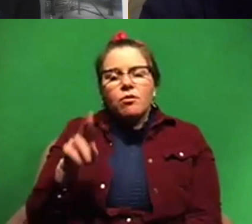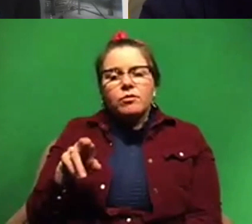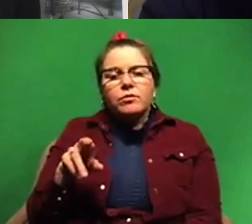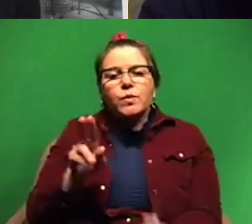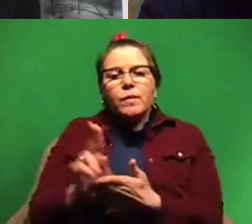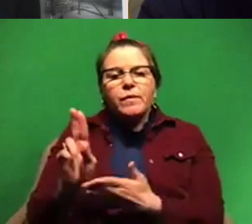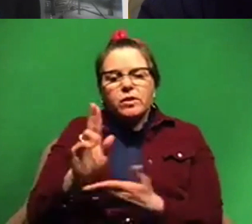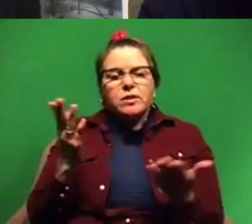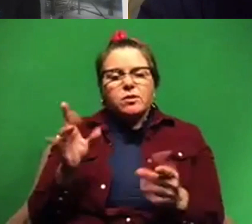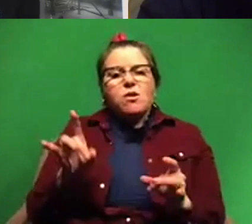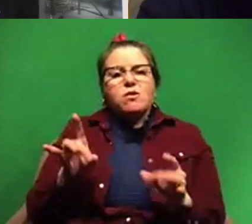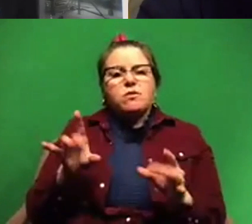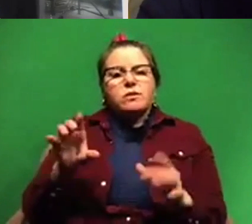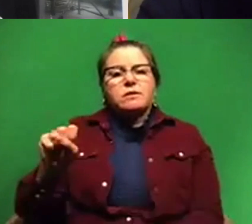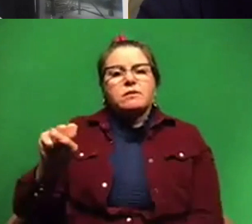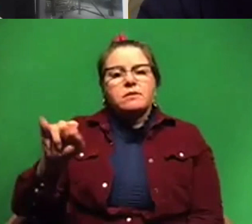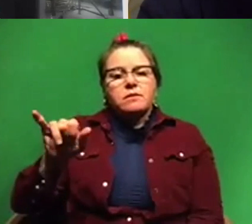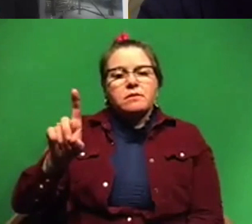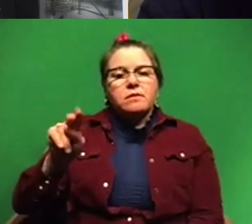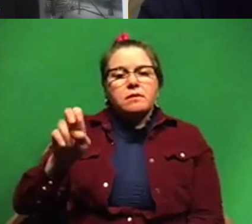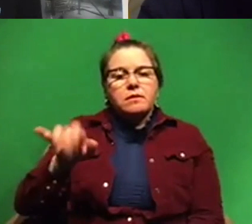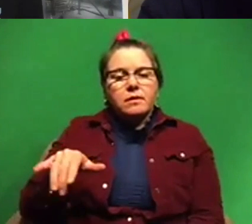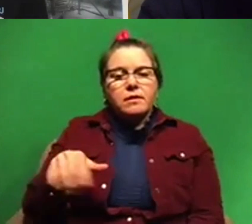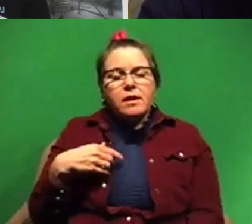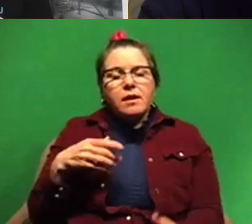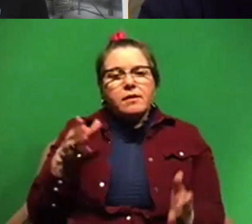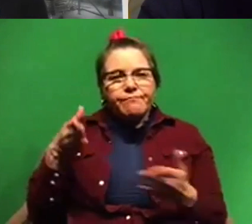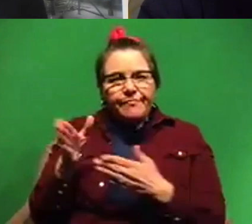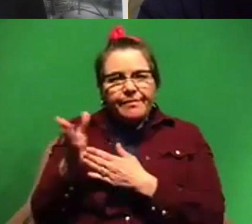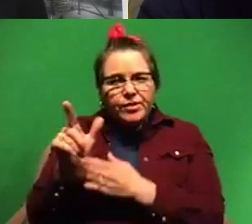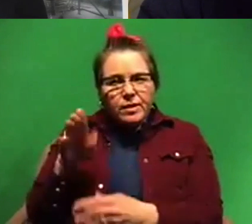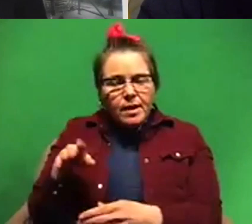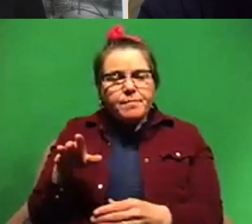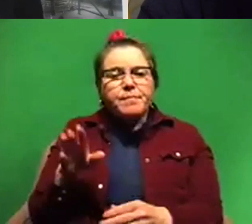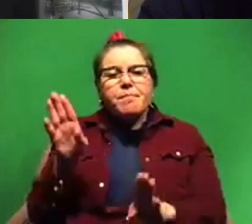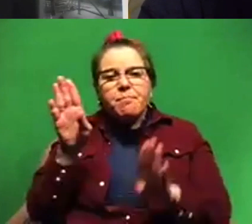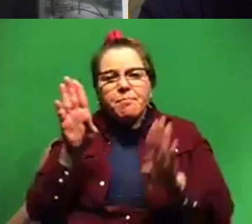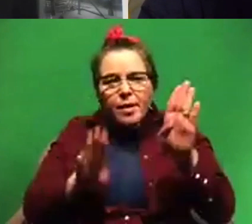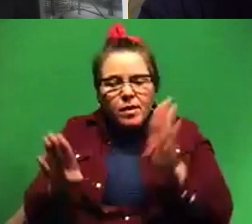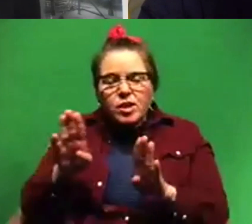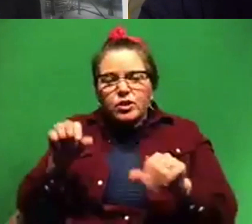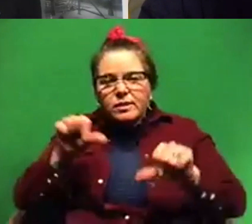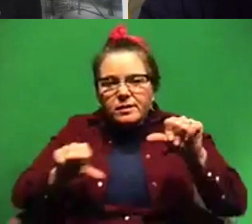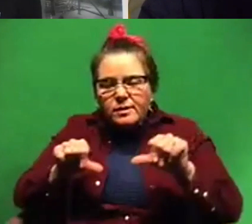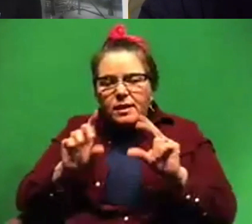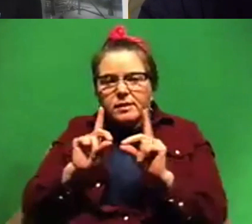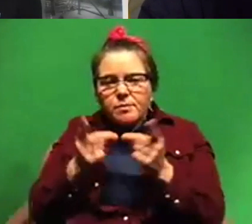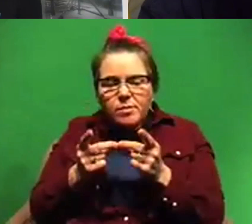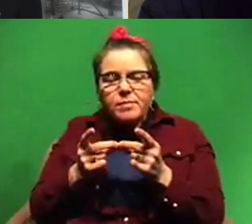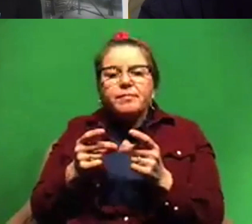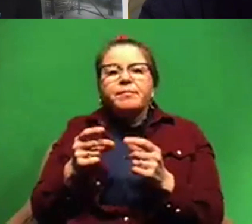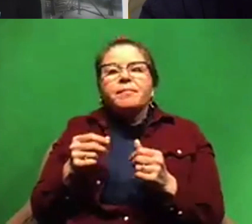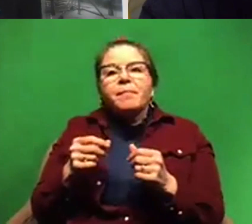Sydney. And I'm at the fish lab, basically. So the biological sciences department